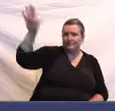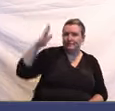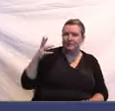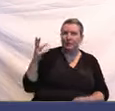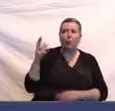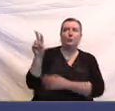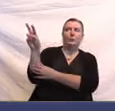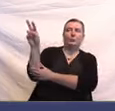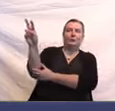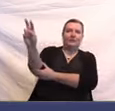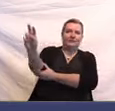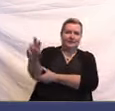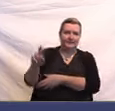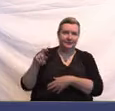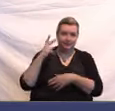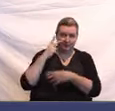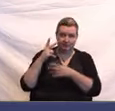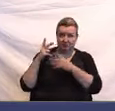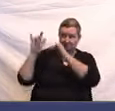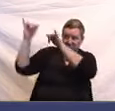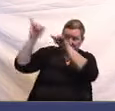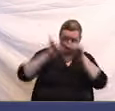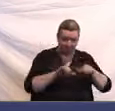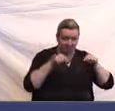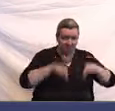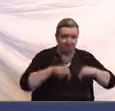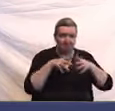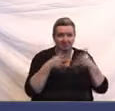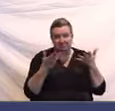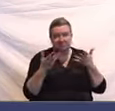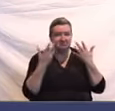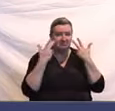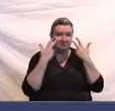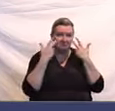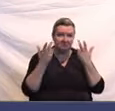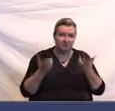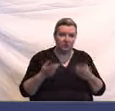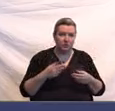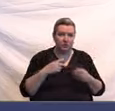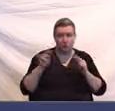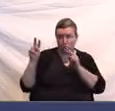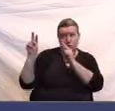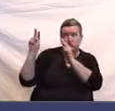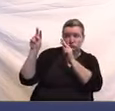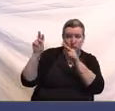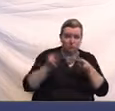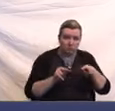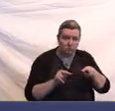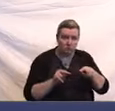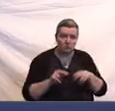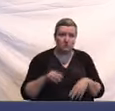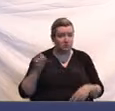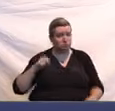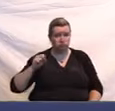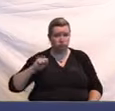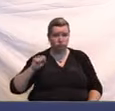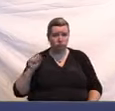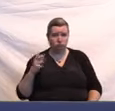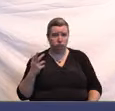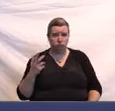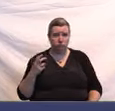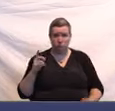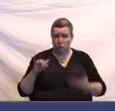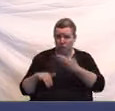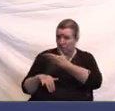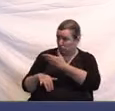right direction. But yeah, I mean, we are watching this very, very closely. And Judy may want to jump